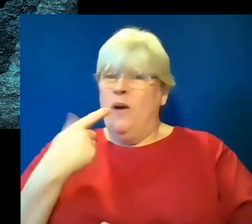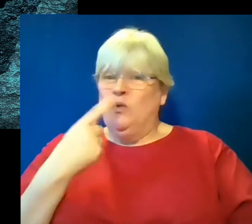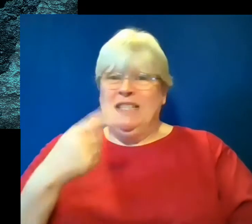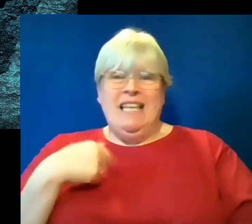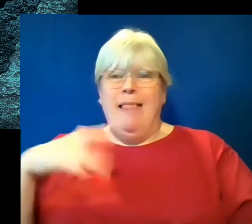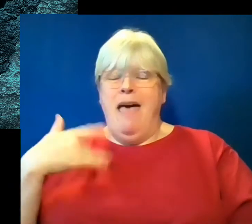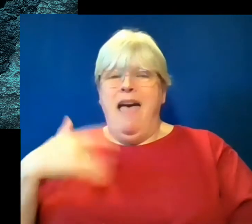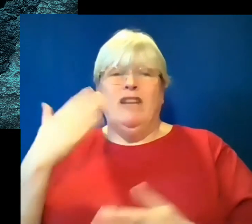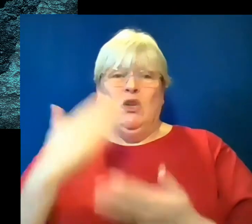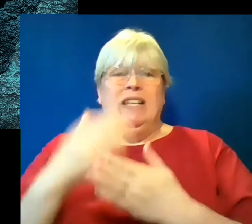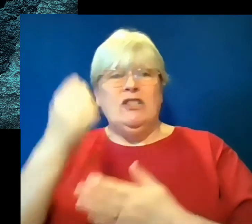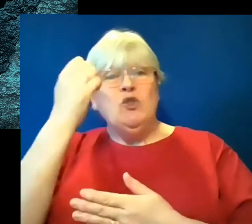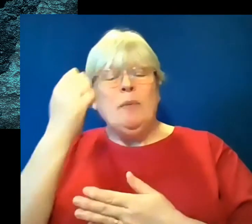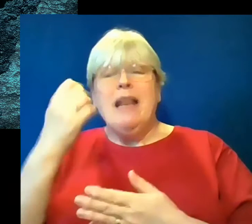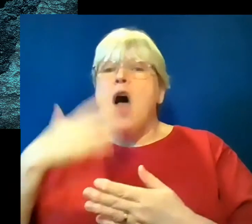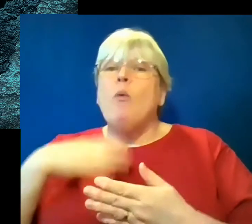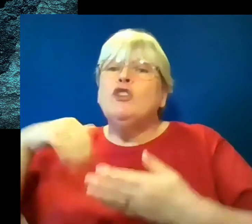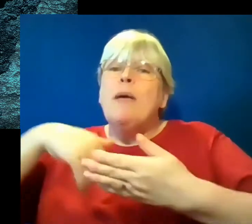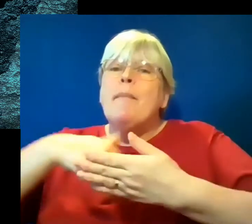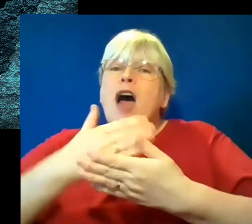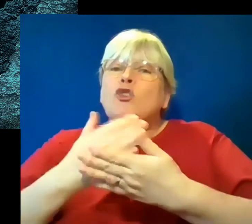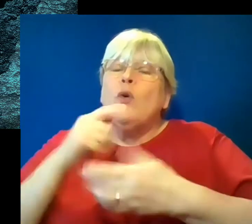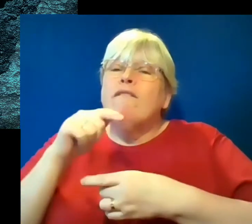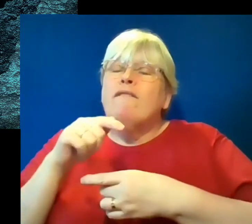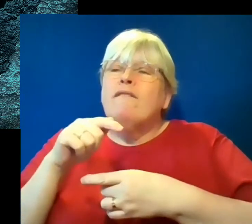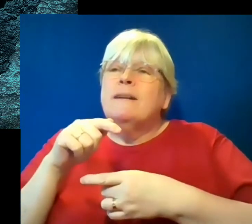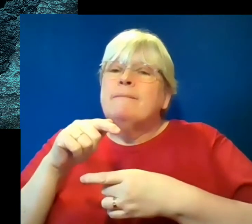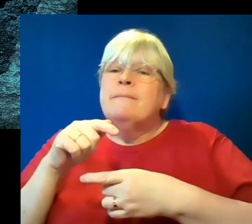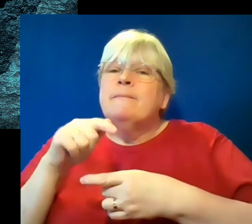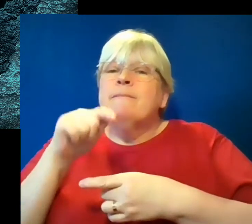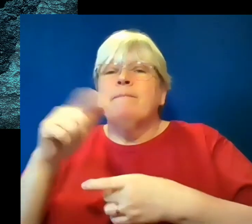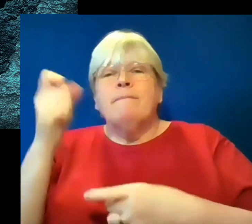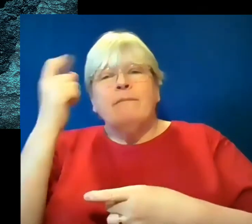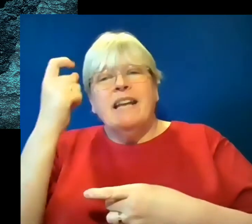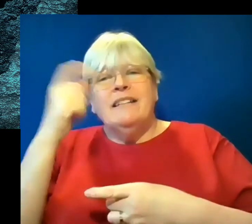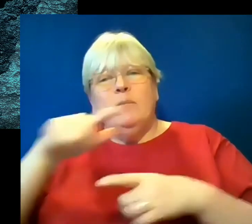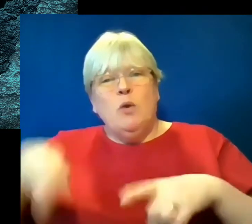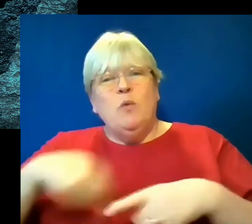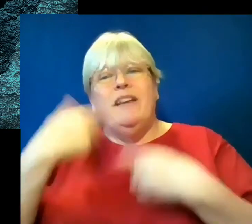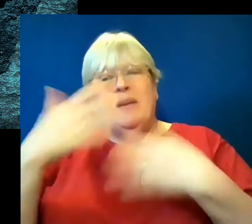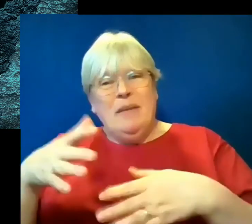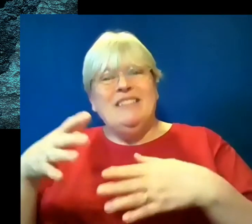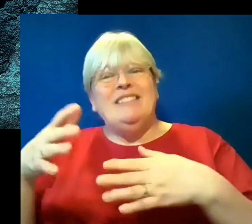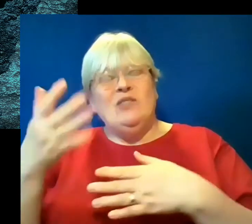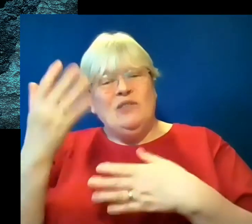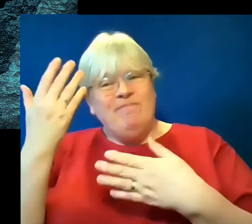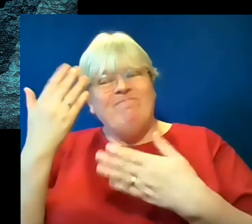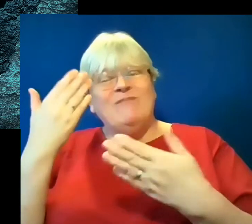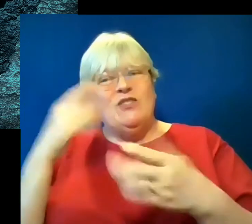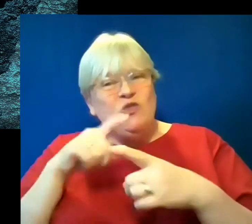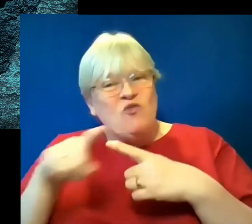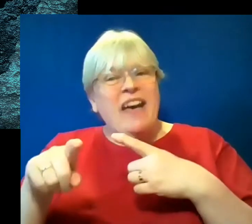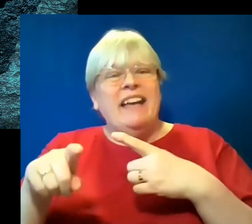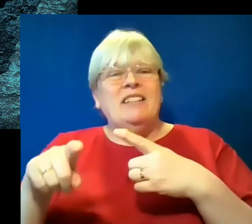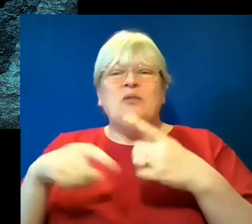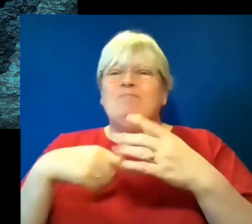I wanted to be part of this understanding that we have reached and are now trying to disseminate as far